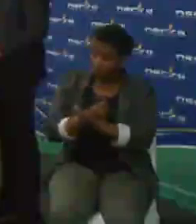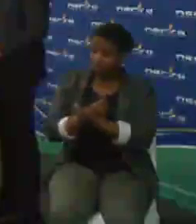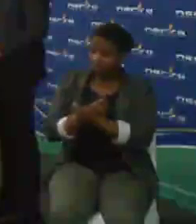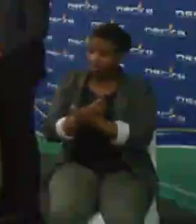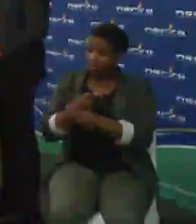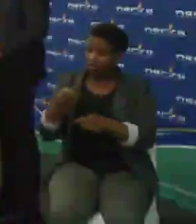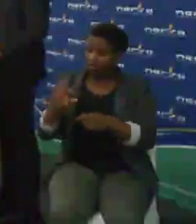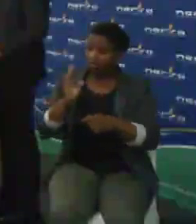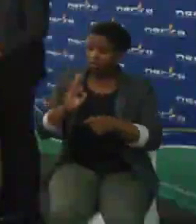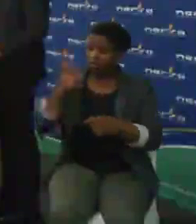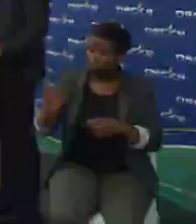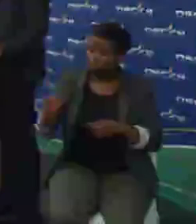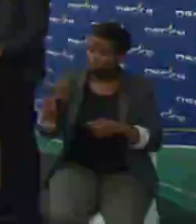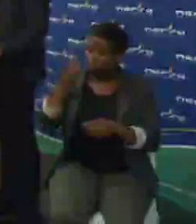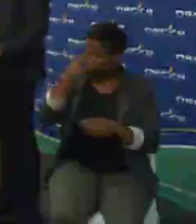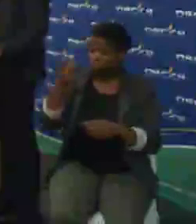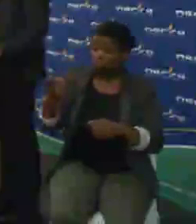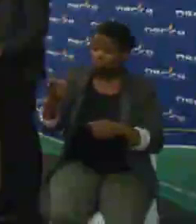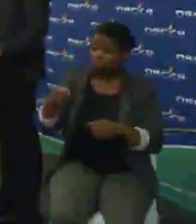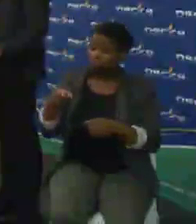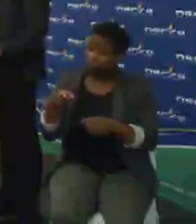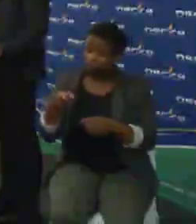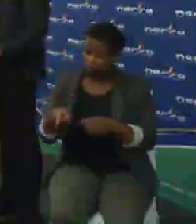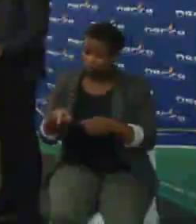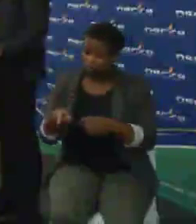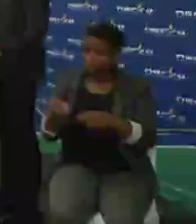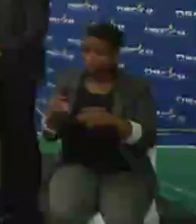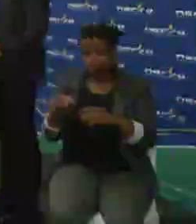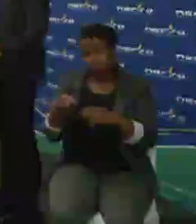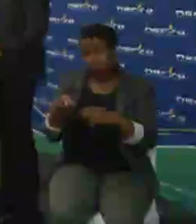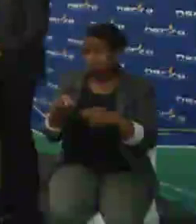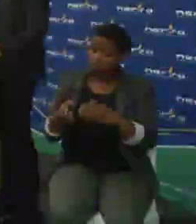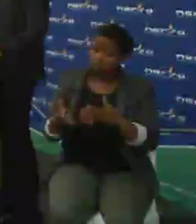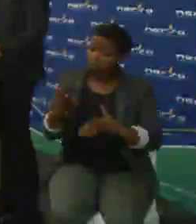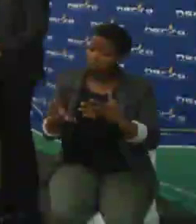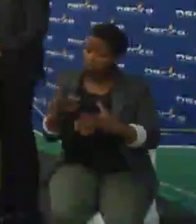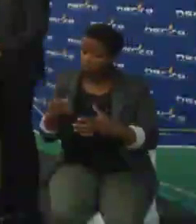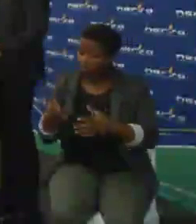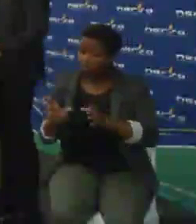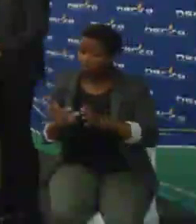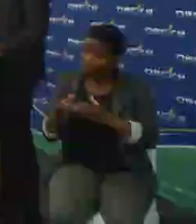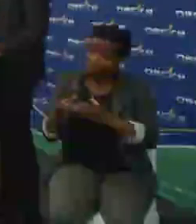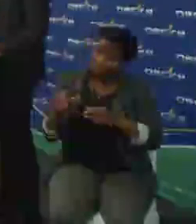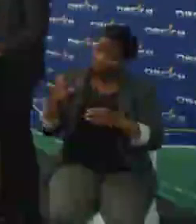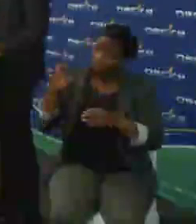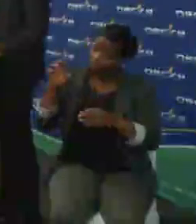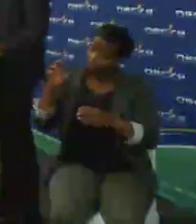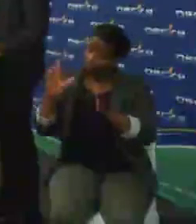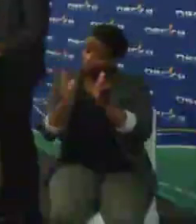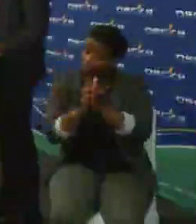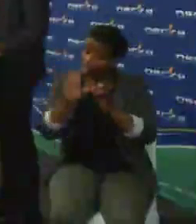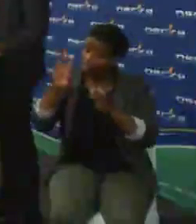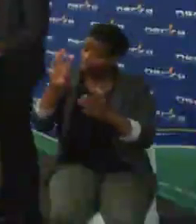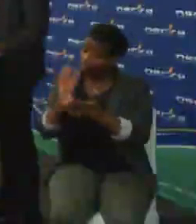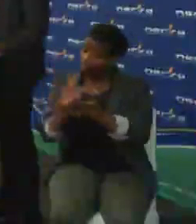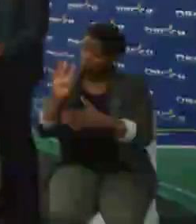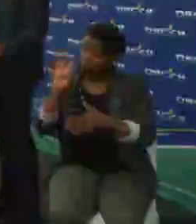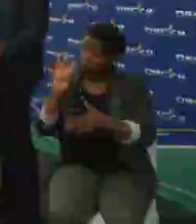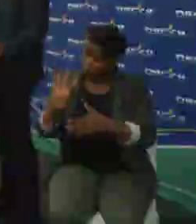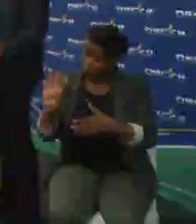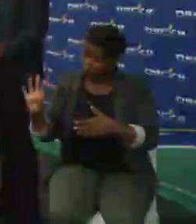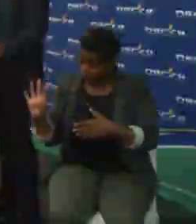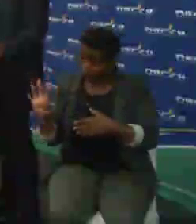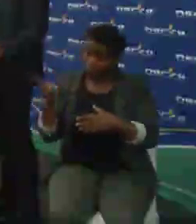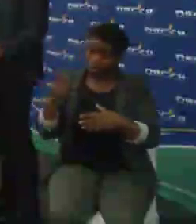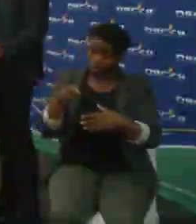for this in the future, we believe this particular arrangement is already possible. For instance, in terms of Section 34 of the Electricity Regulation Act, it is